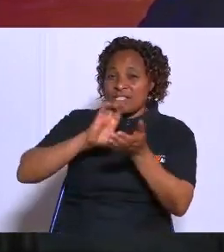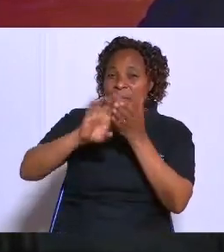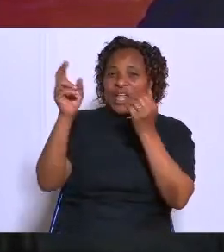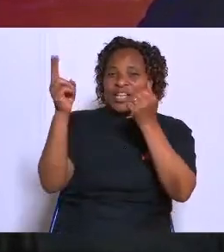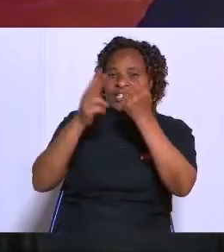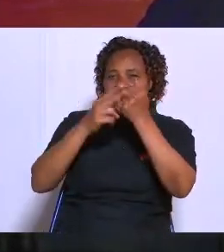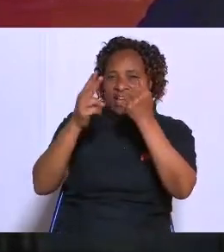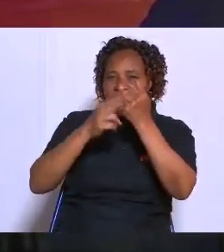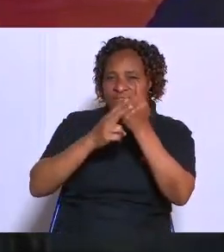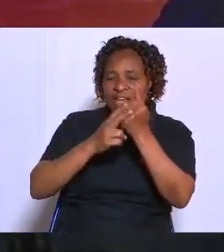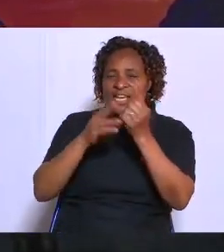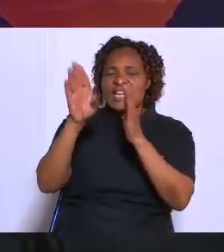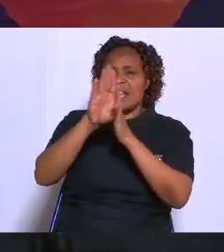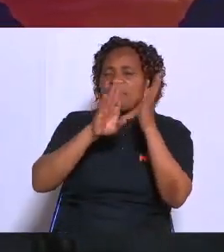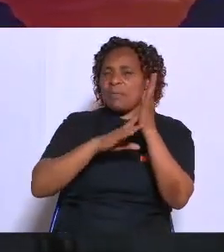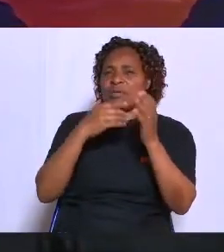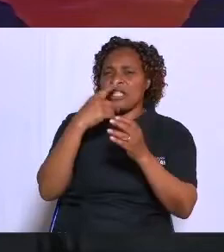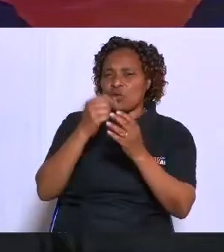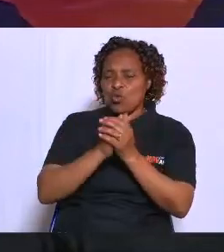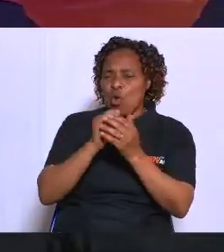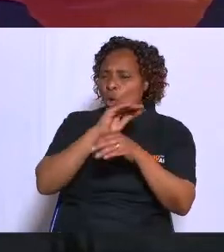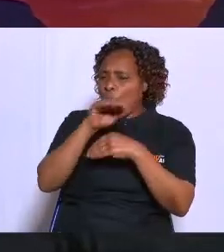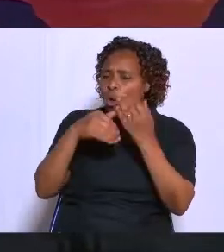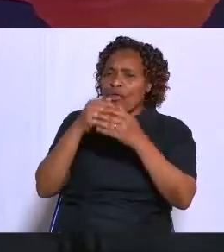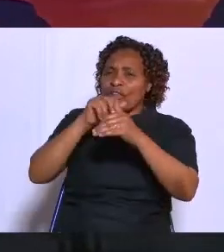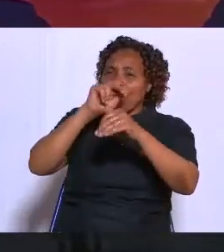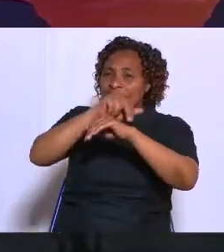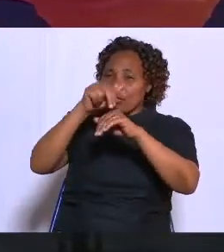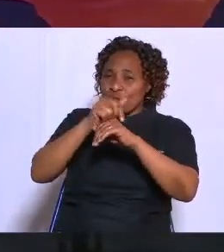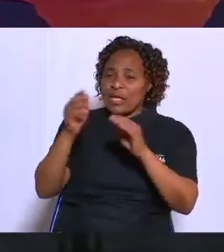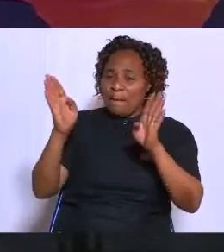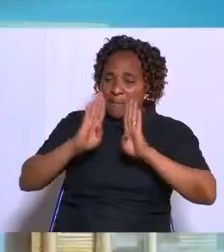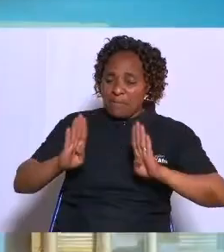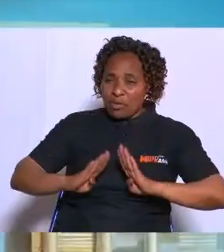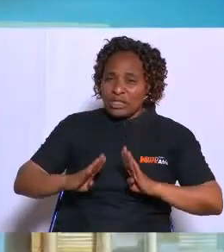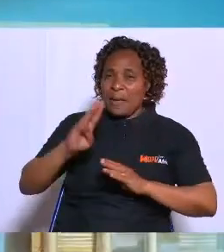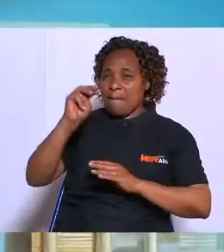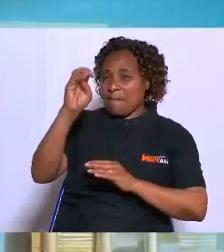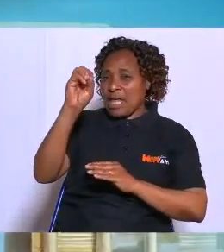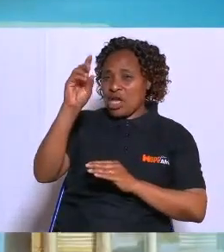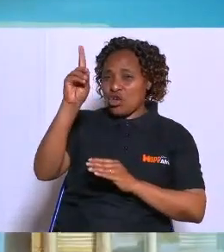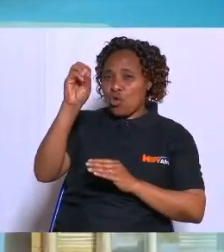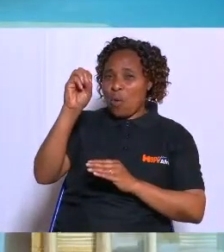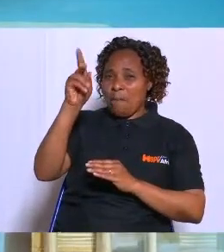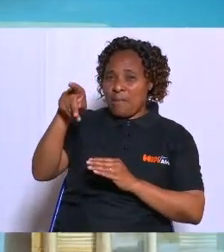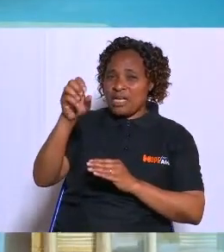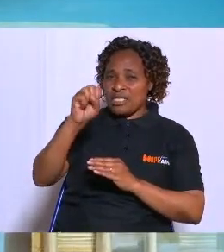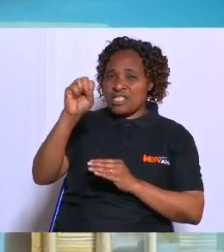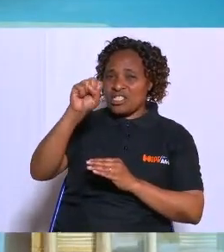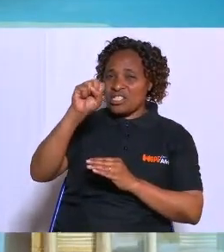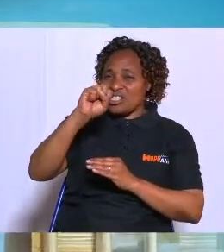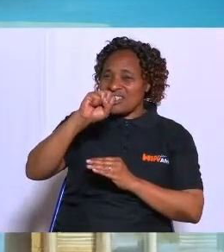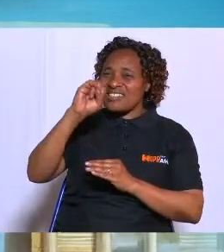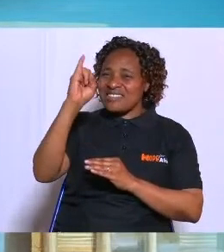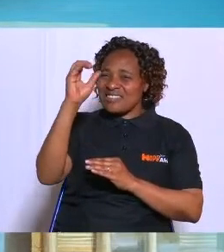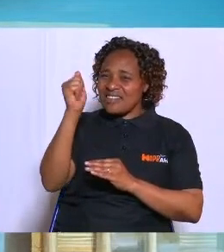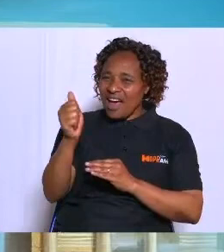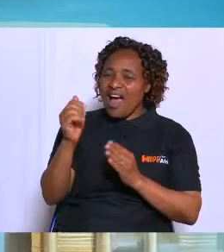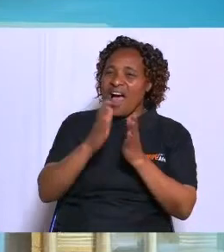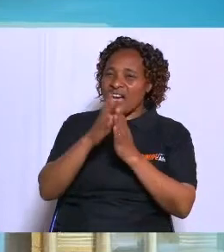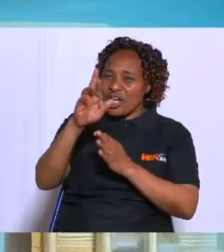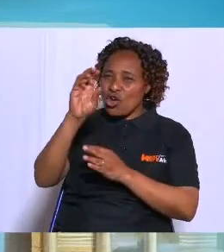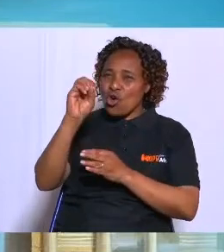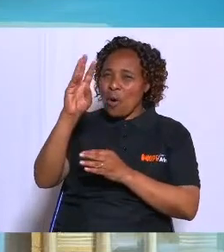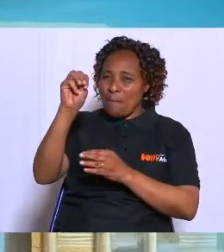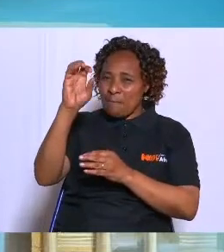the bible outlines the nations of Babylon Meetup Persia Greece and Rome and he talks about